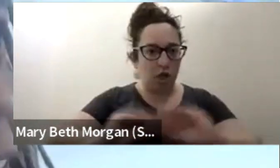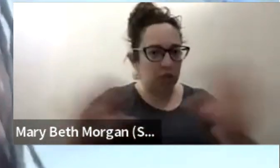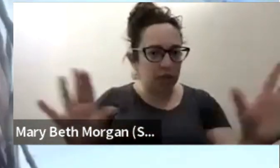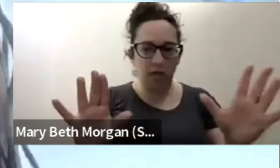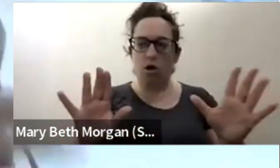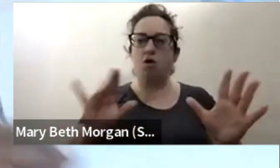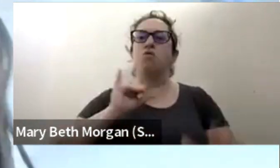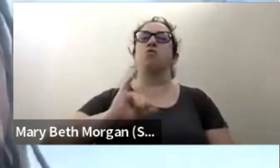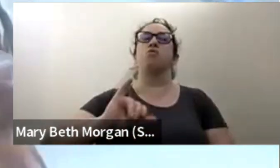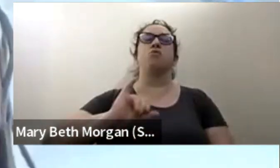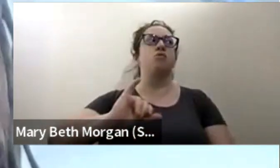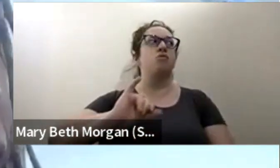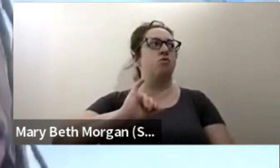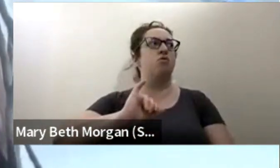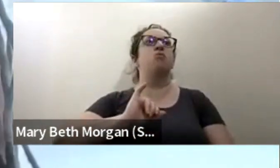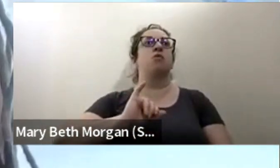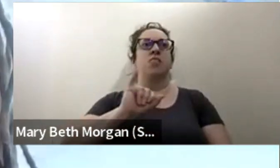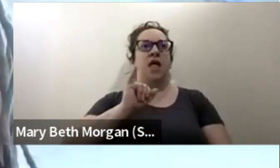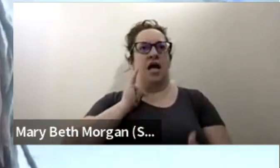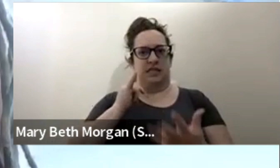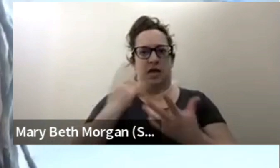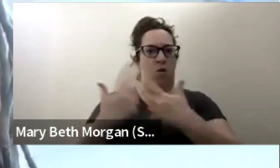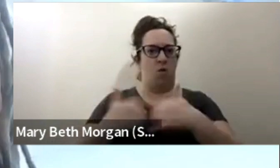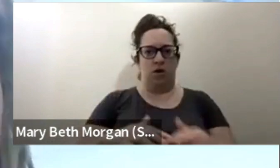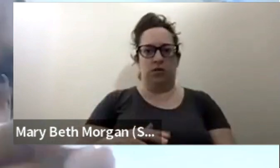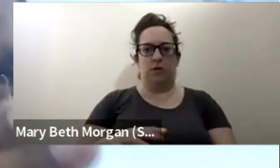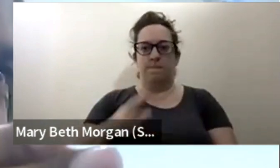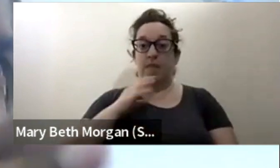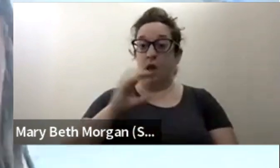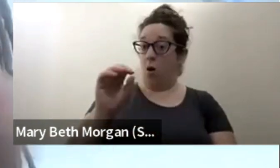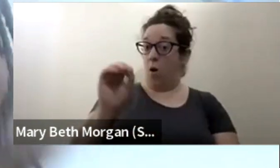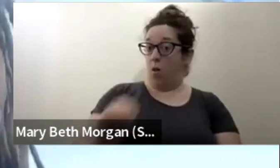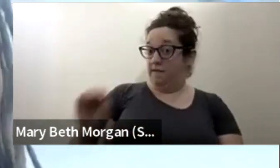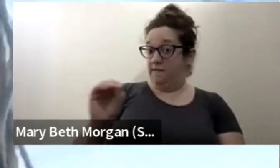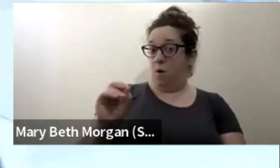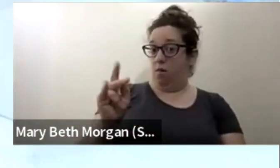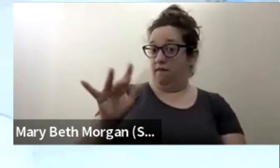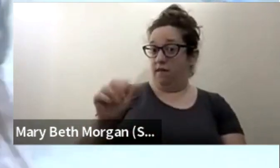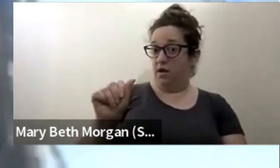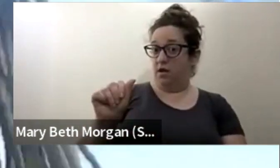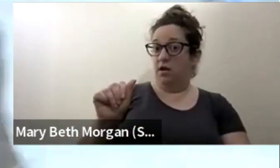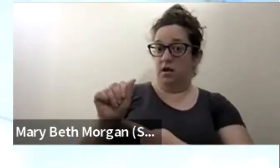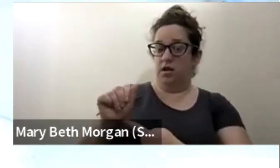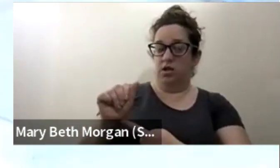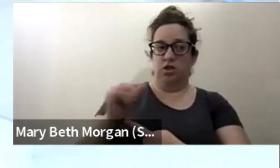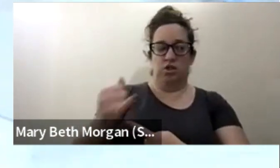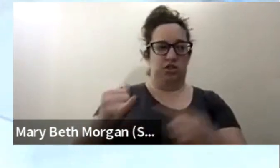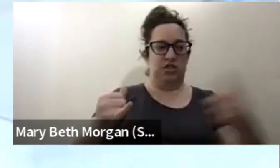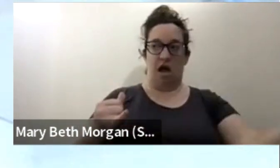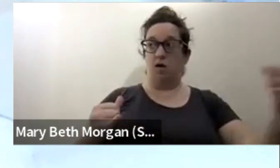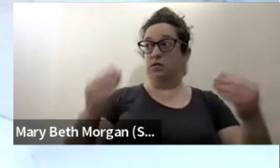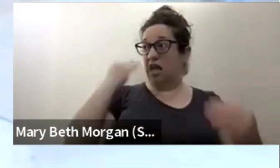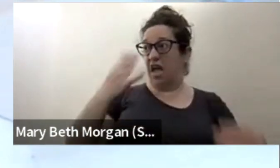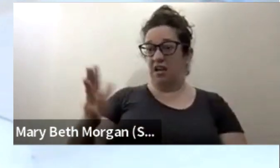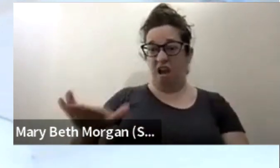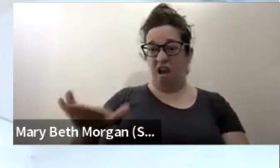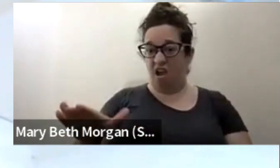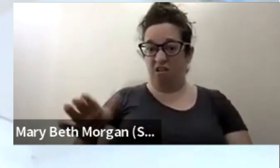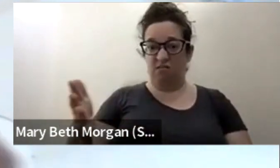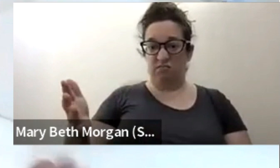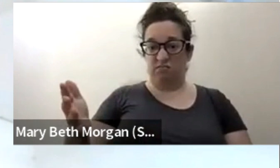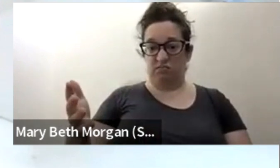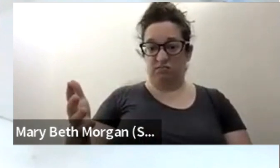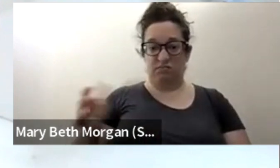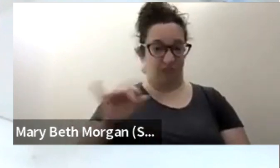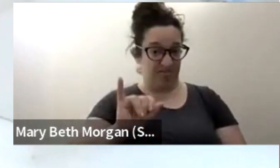and suddenly he saw how it all works. Does that make sense? And that's what Olivia is. She's suddenly going, I